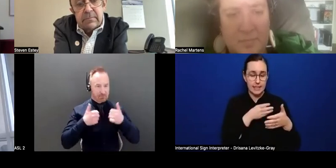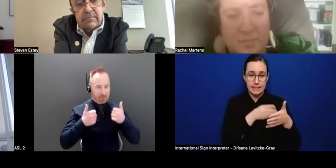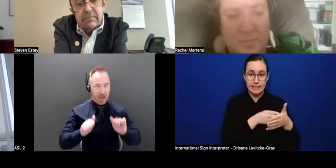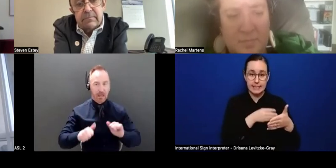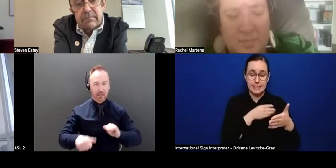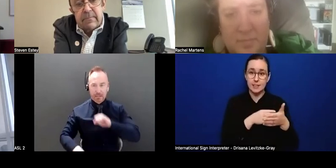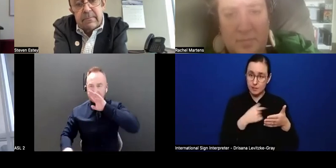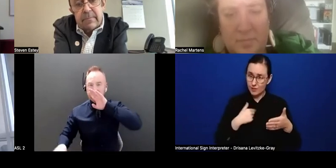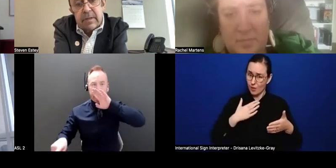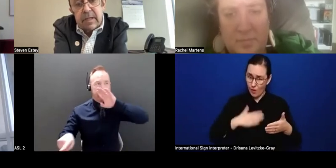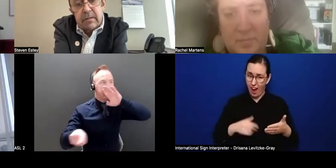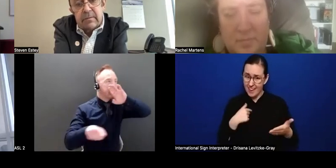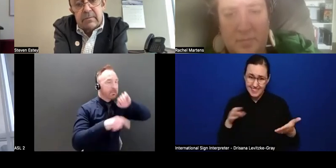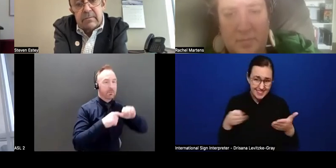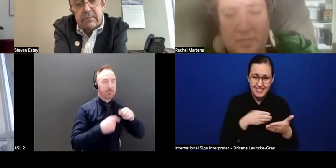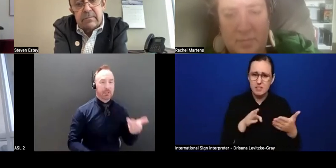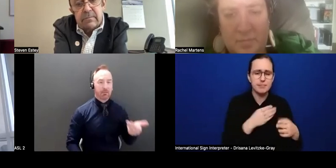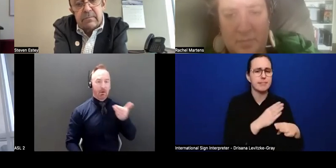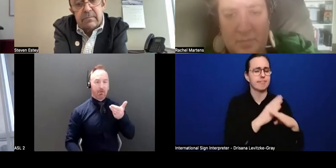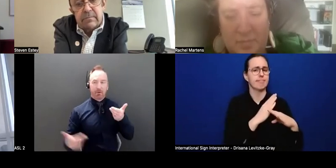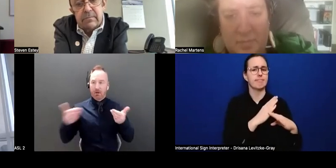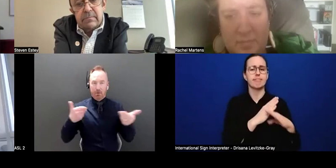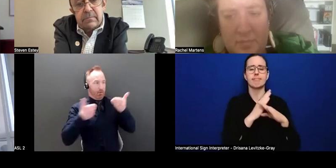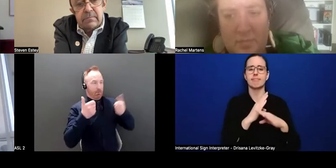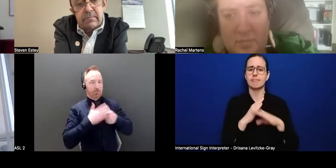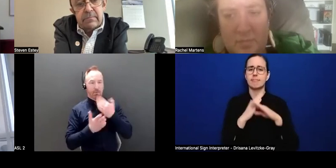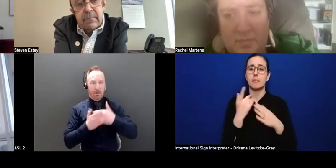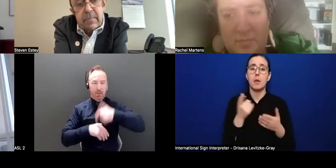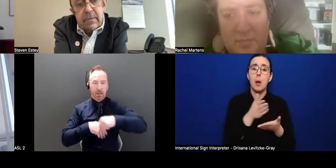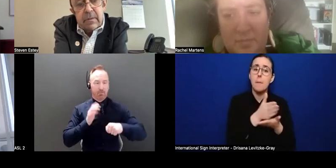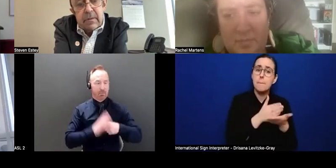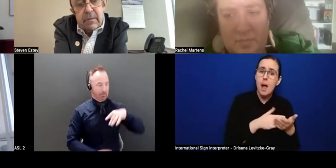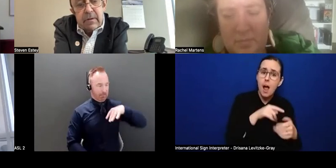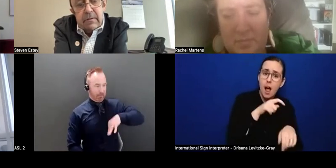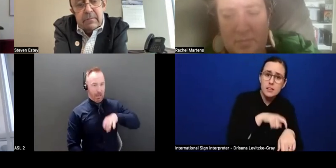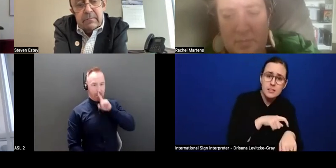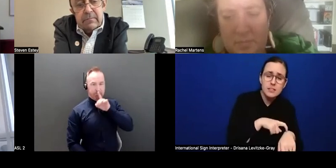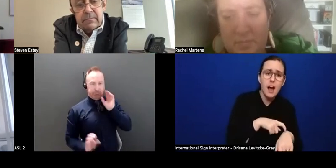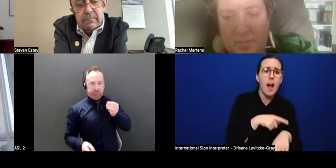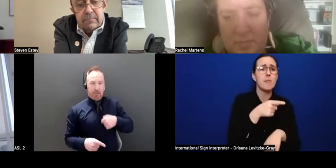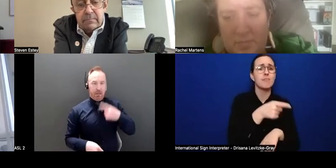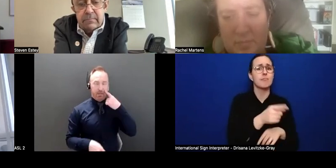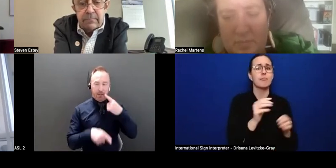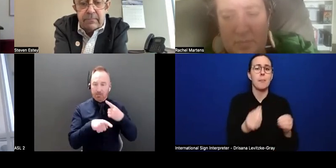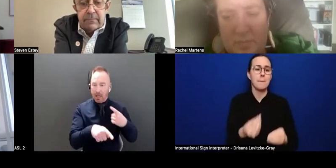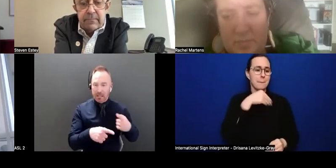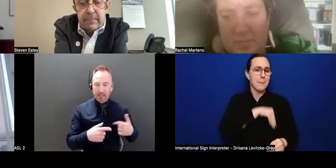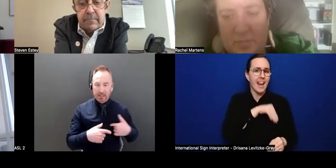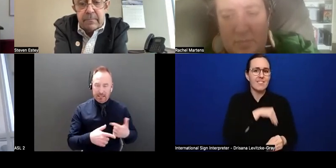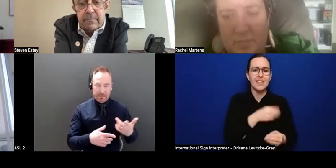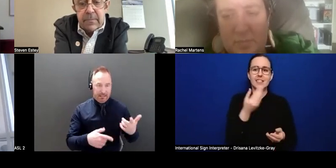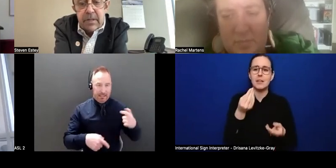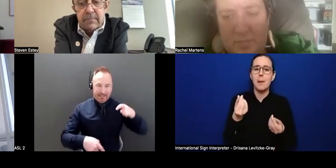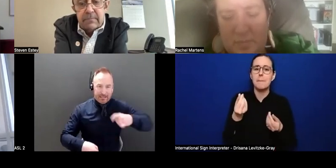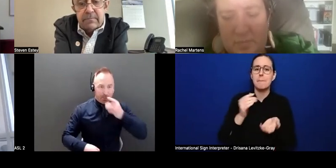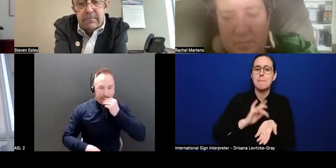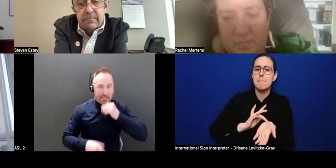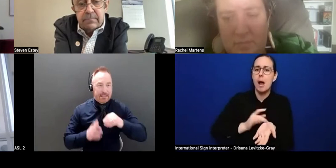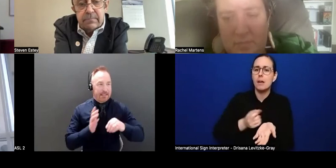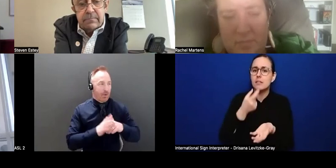for part-time with no benefit packages. My prescription expenses are significant, and I need to eat and healthy diet in order to be able to